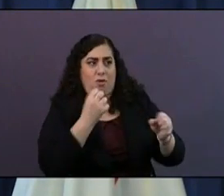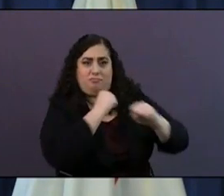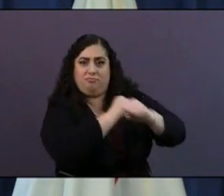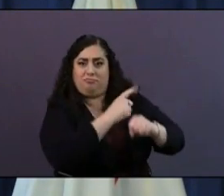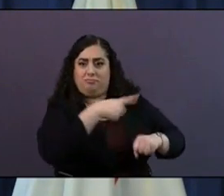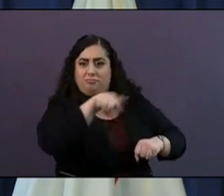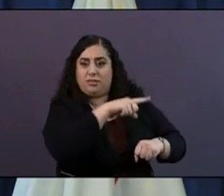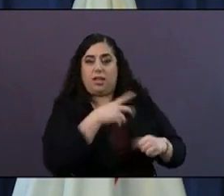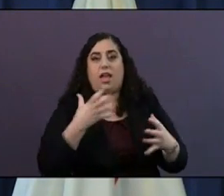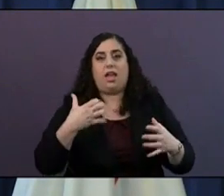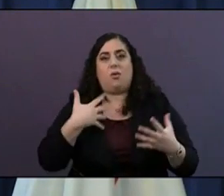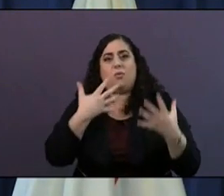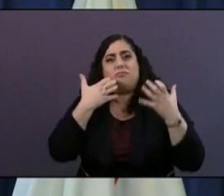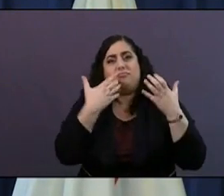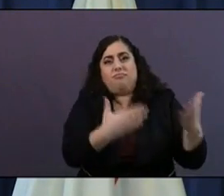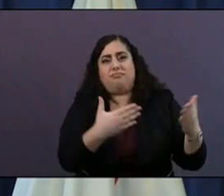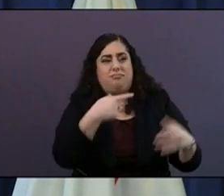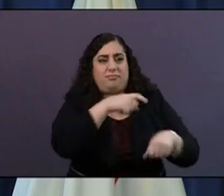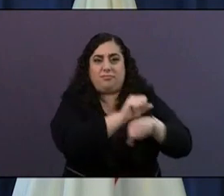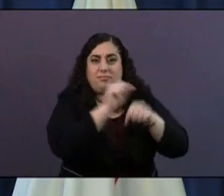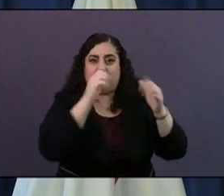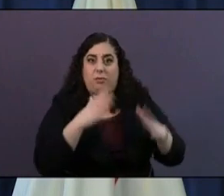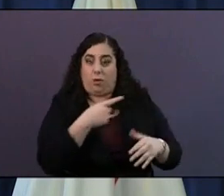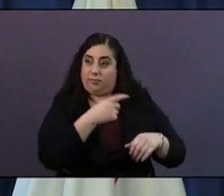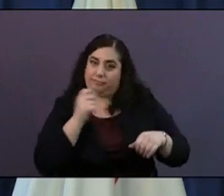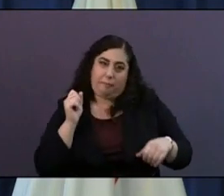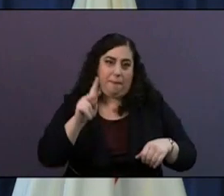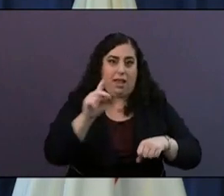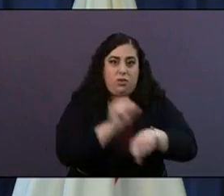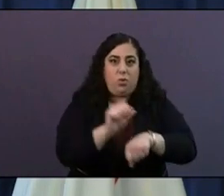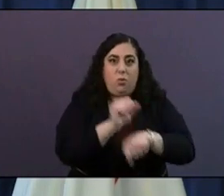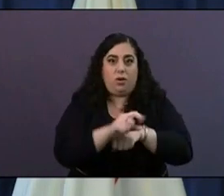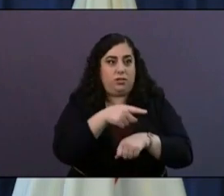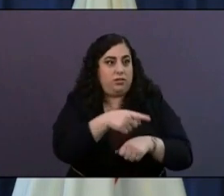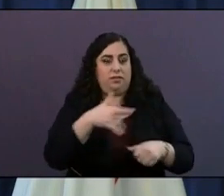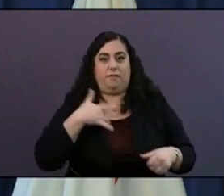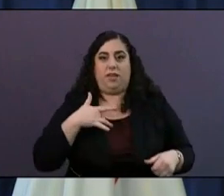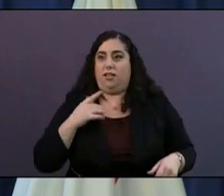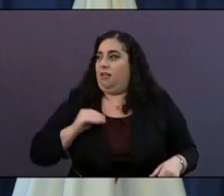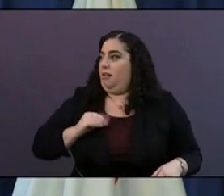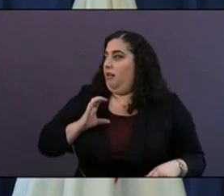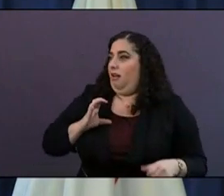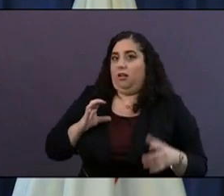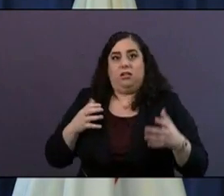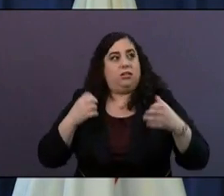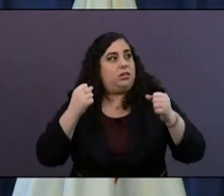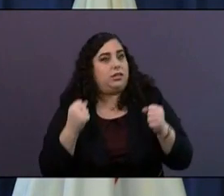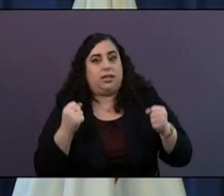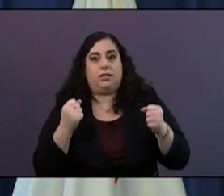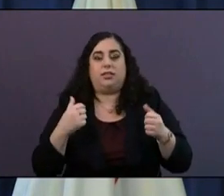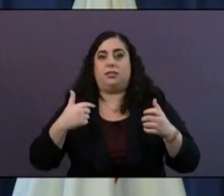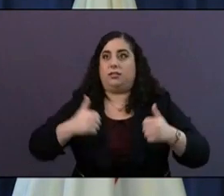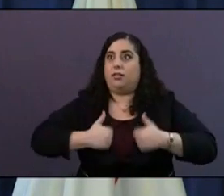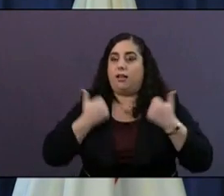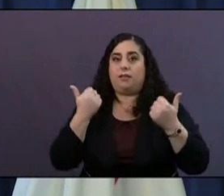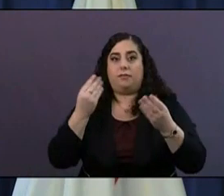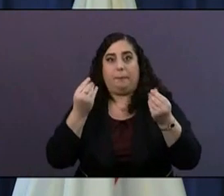it back to some normalcy, somewhere where they can get back into their normalcy and enjoy their life, not just at work, but at